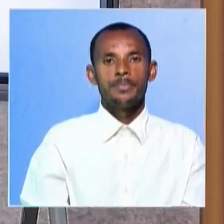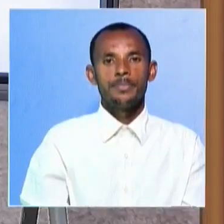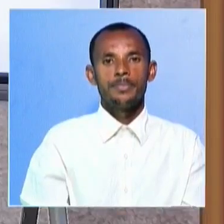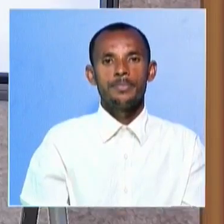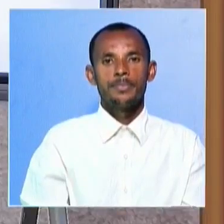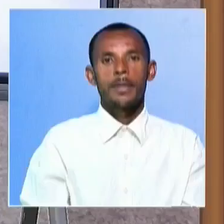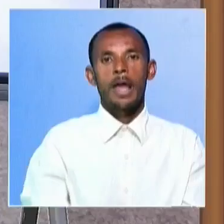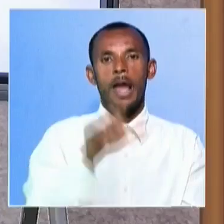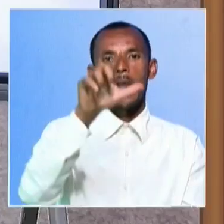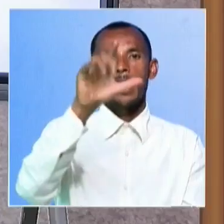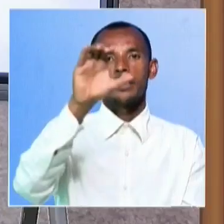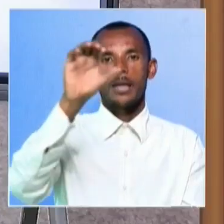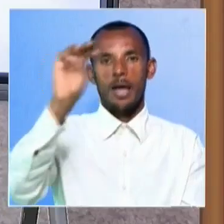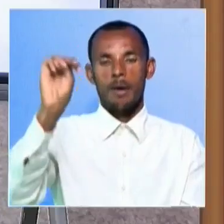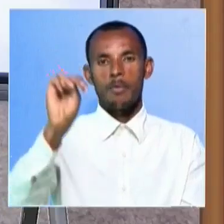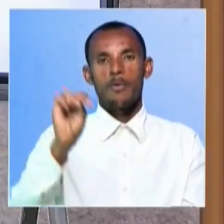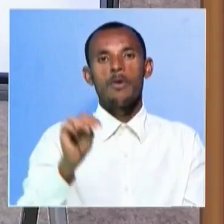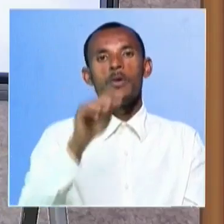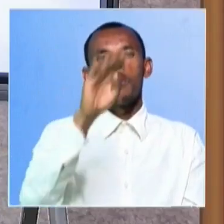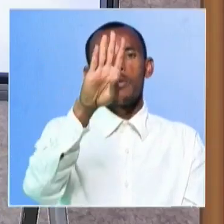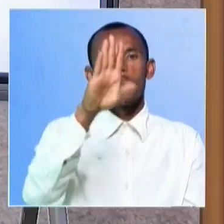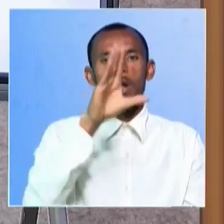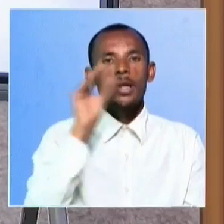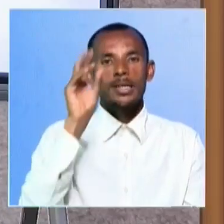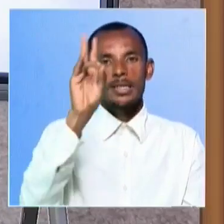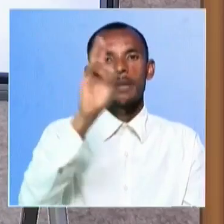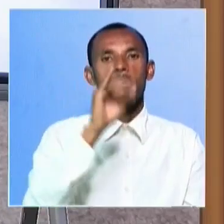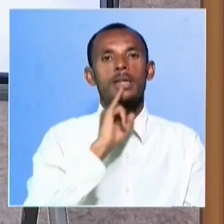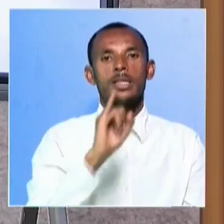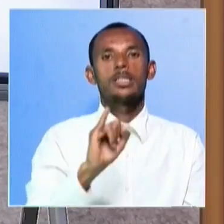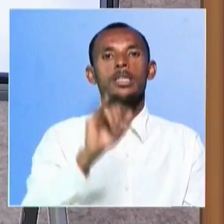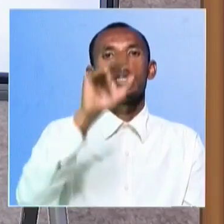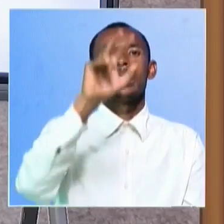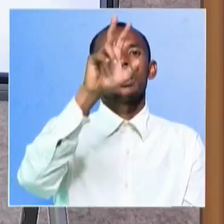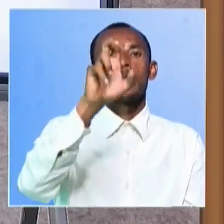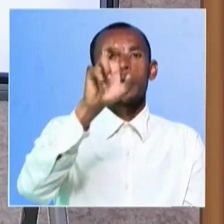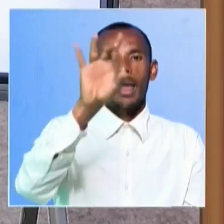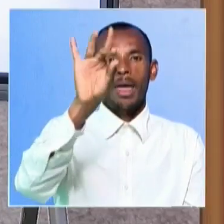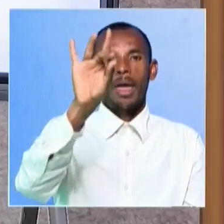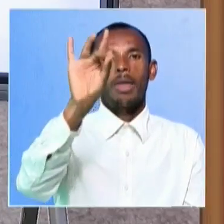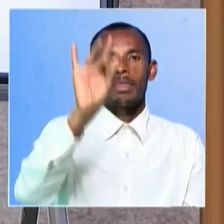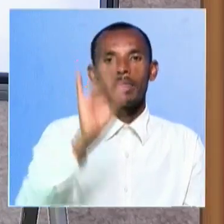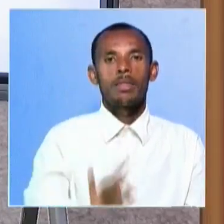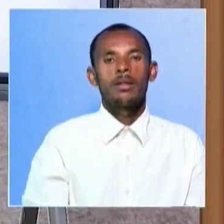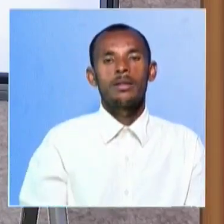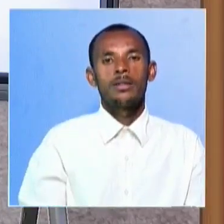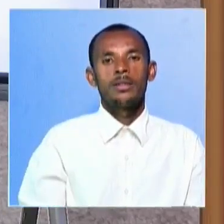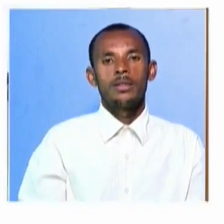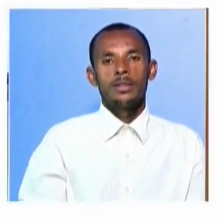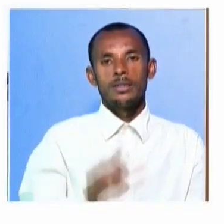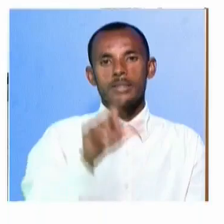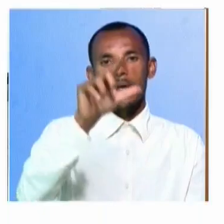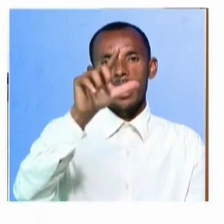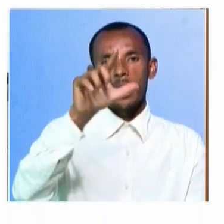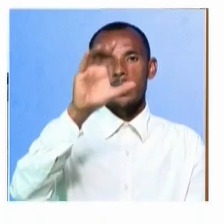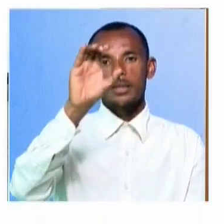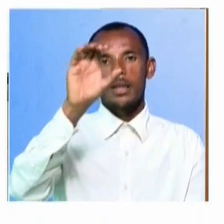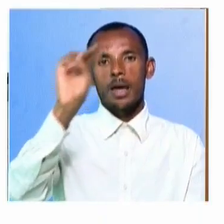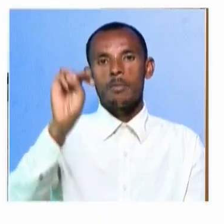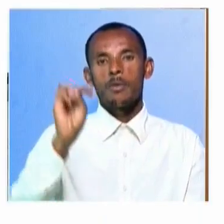The LCM of 4 and 7 is 28. Okay, the LCM of these two numbers is